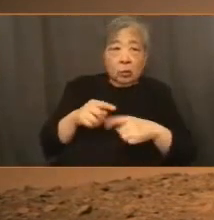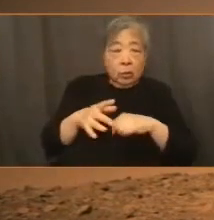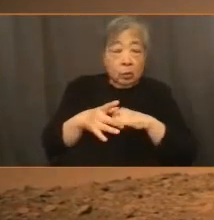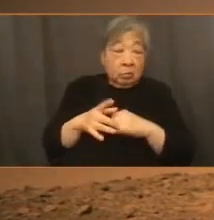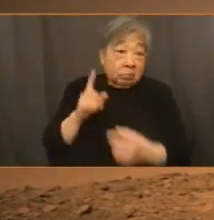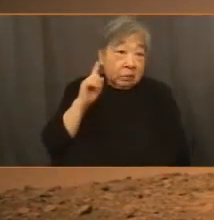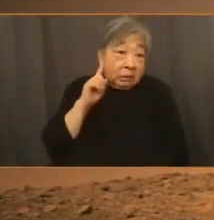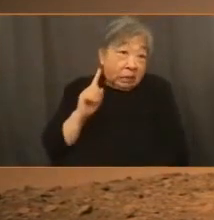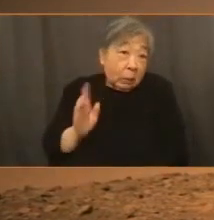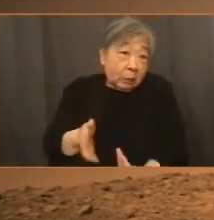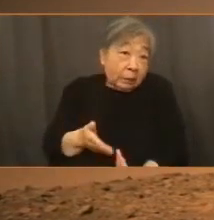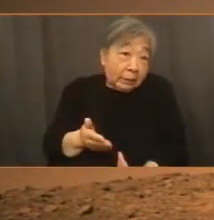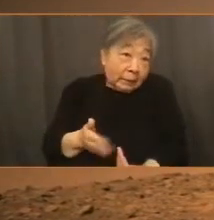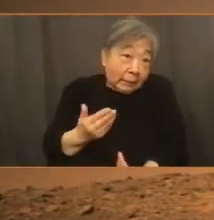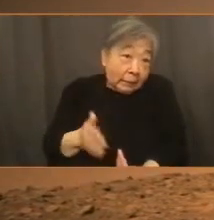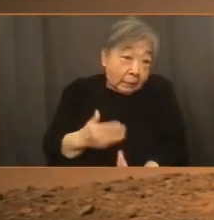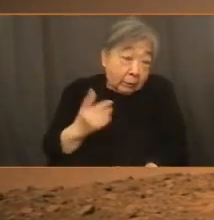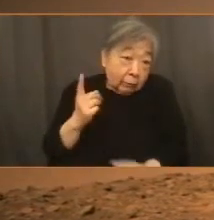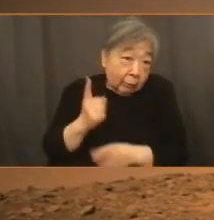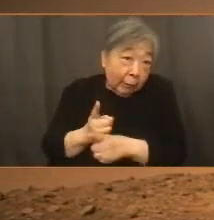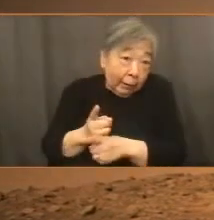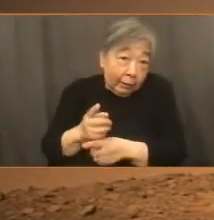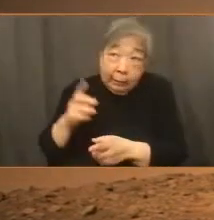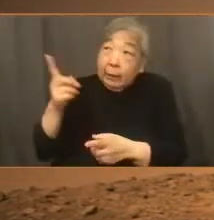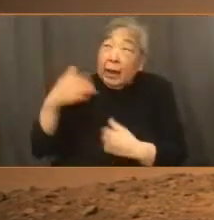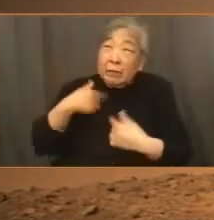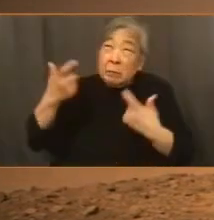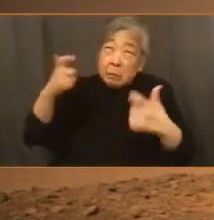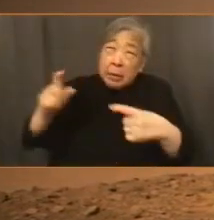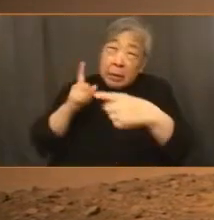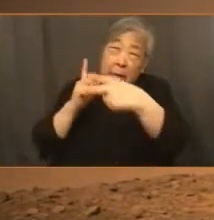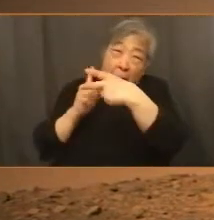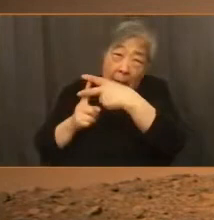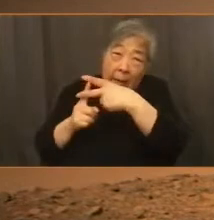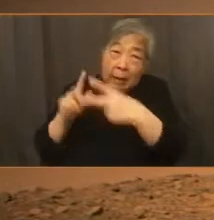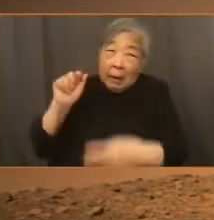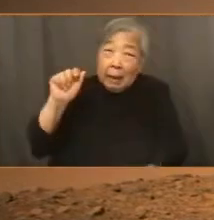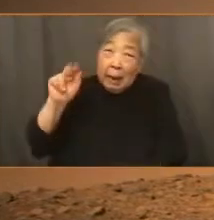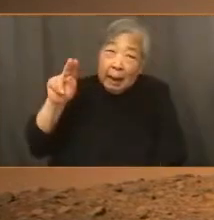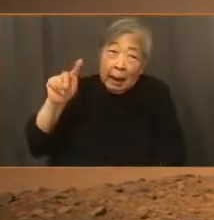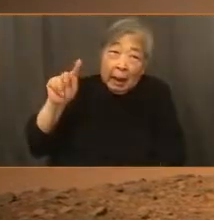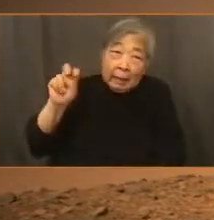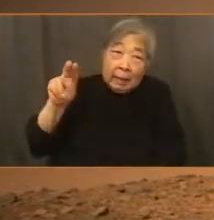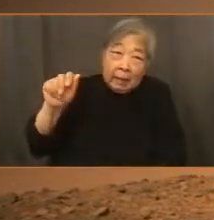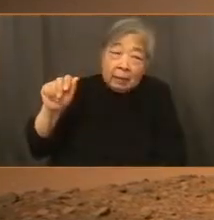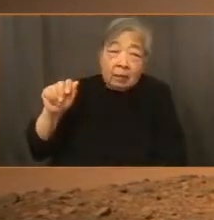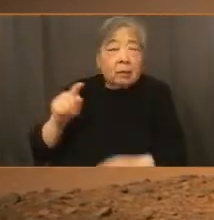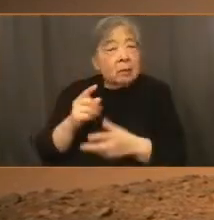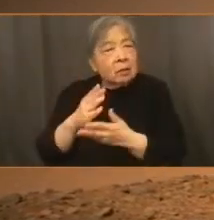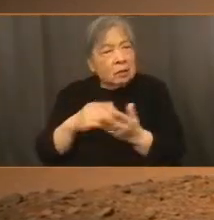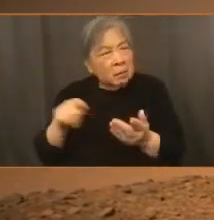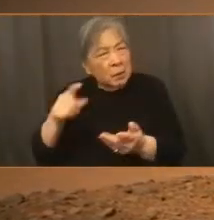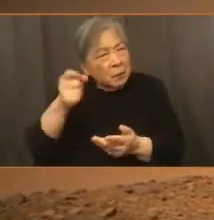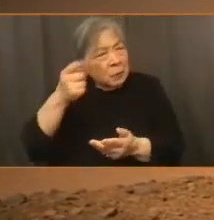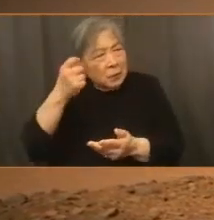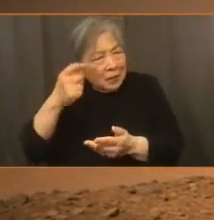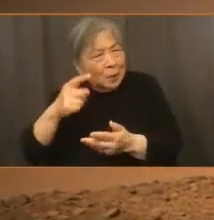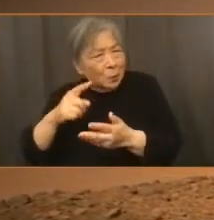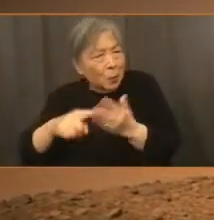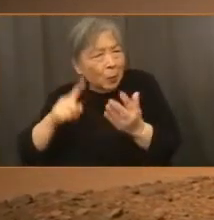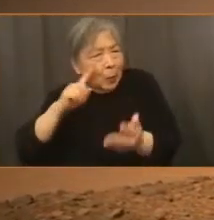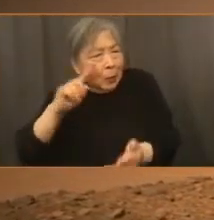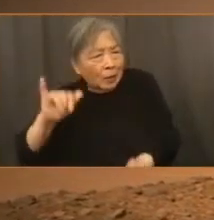antenna on Dragonfly and you start sending data, but for those of you that sort of understand what data rates look like, we're talking